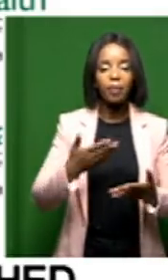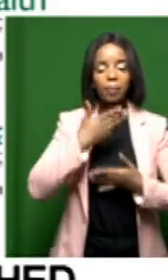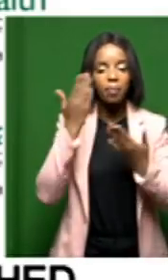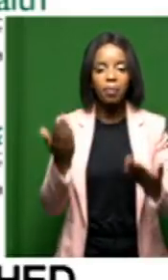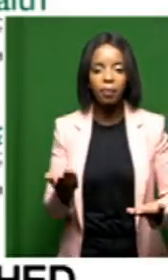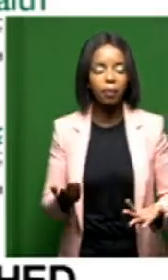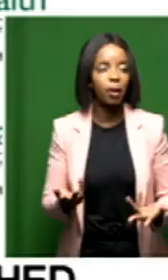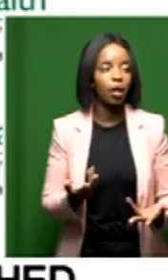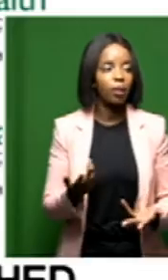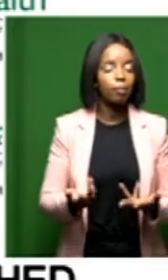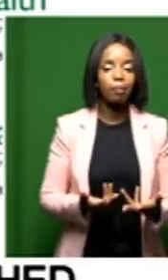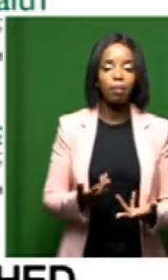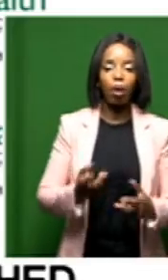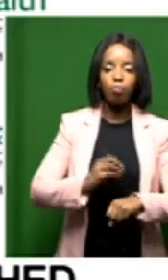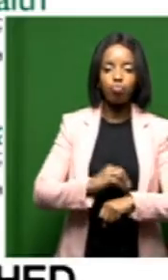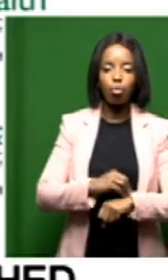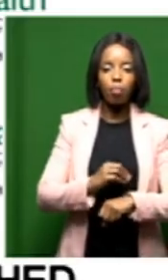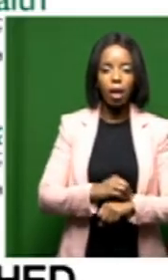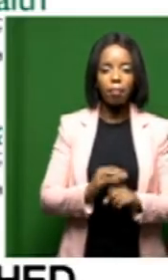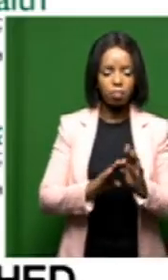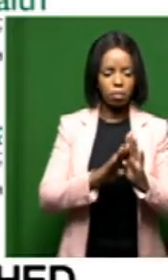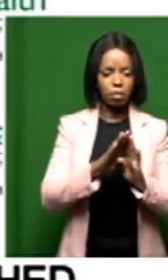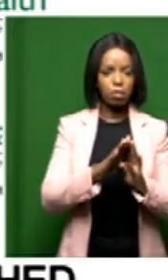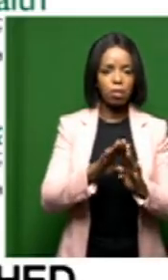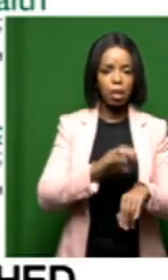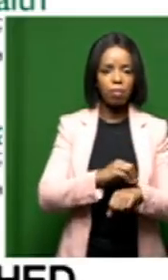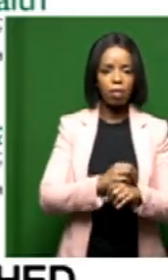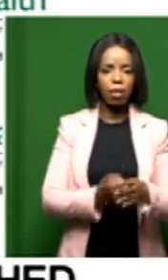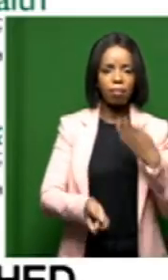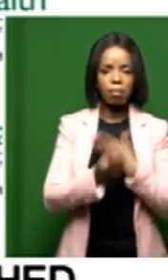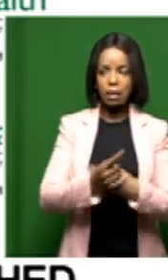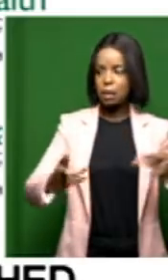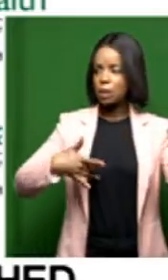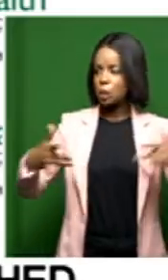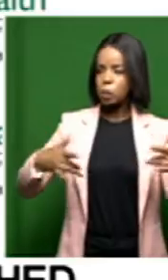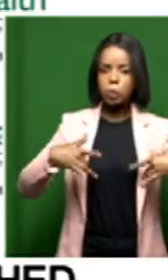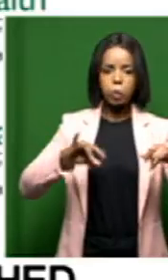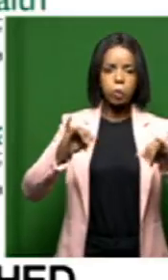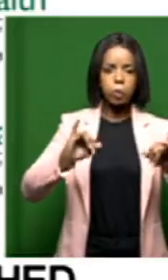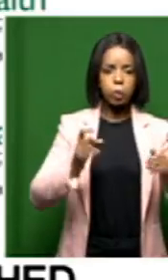which is problematic, a variant of serious concern very